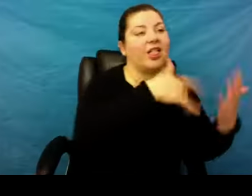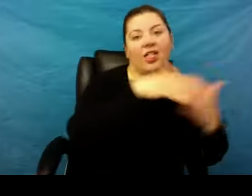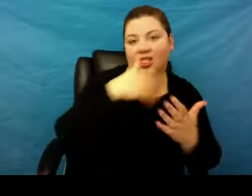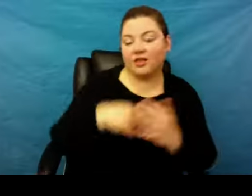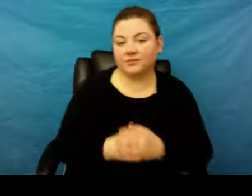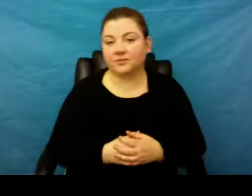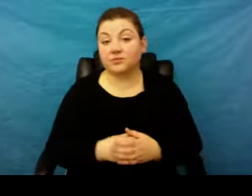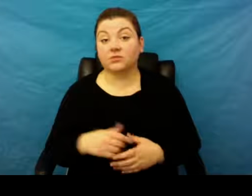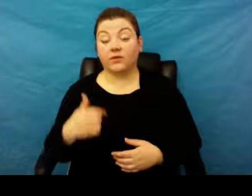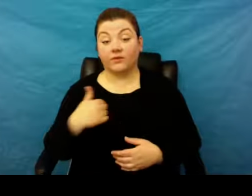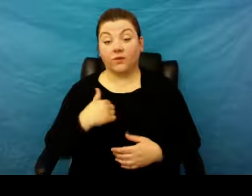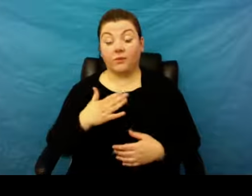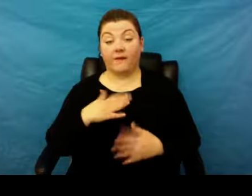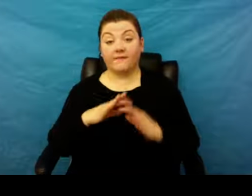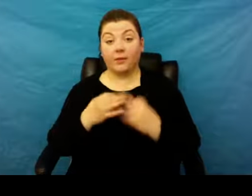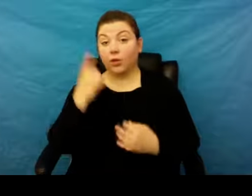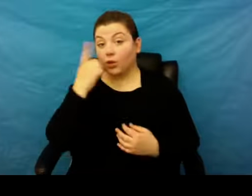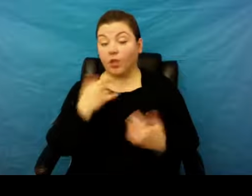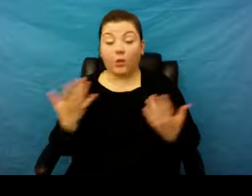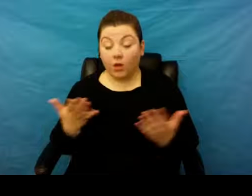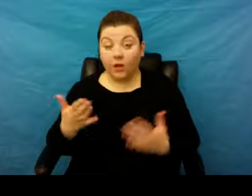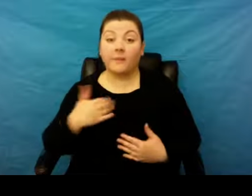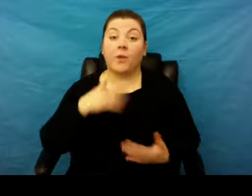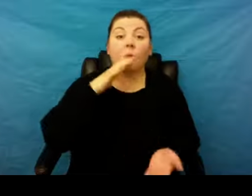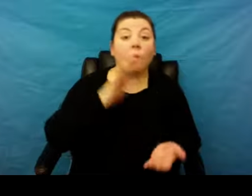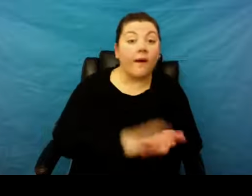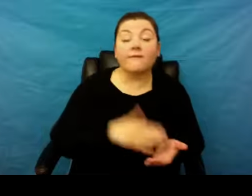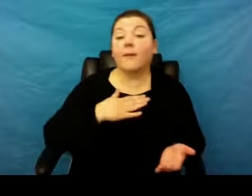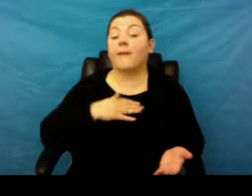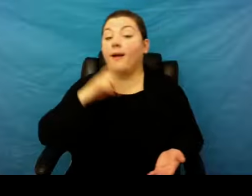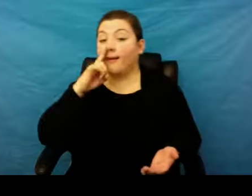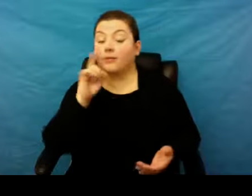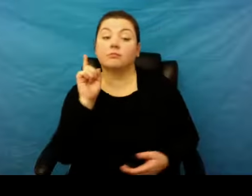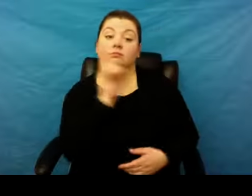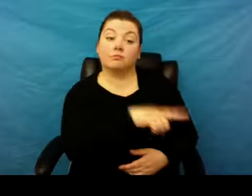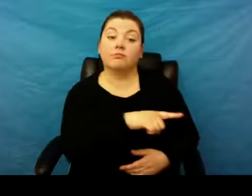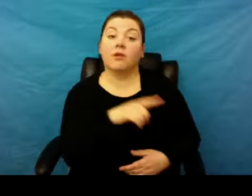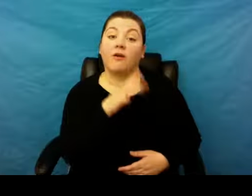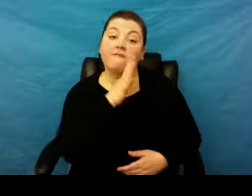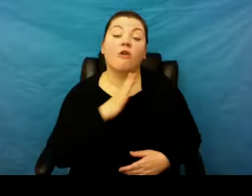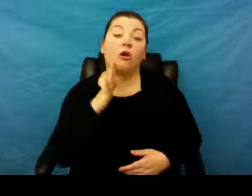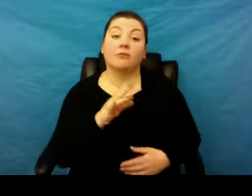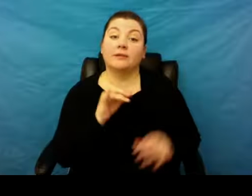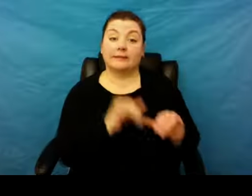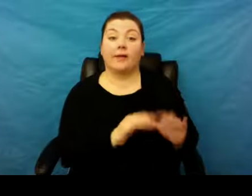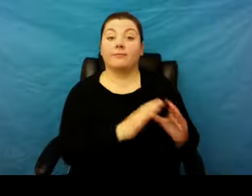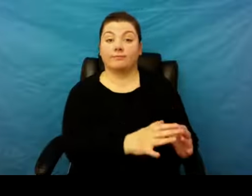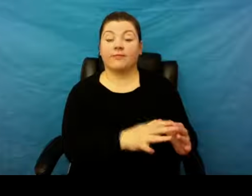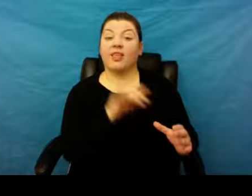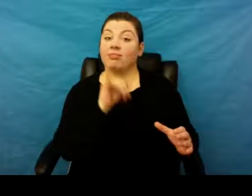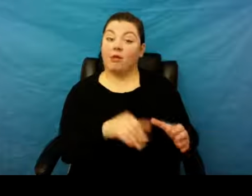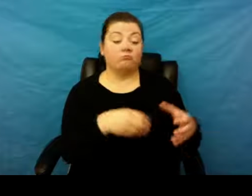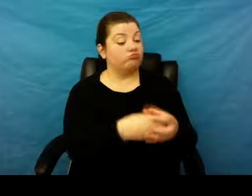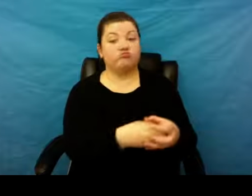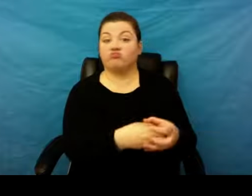mom are on the farm. They're at the Hopewell house. And that is exclusively the social circle that